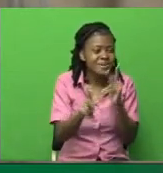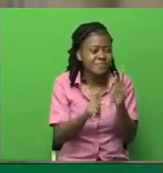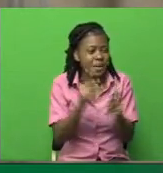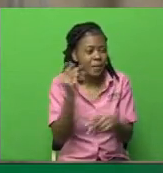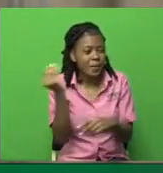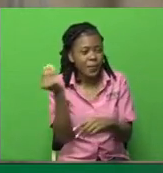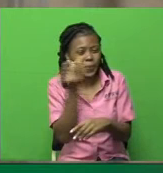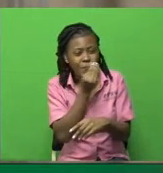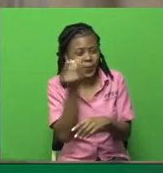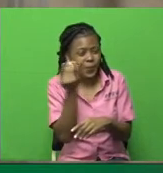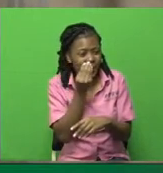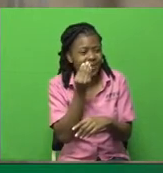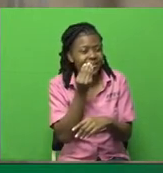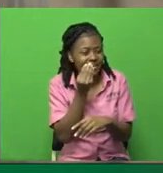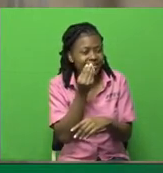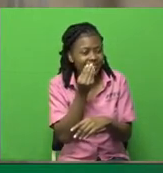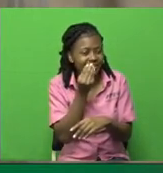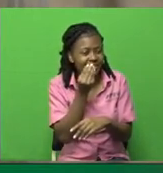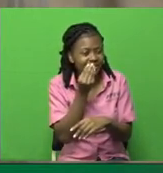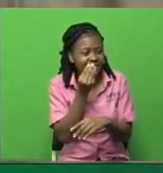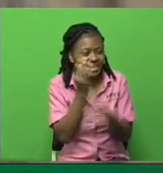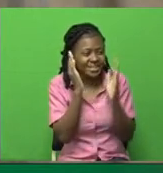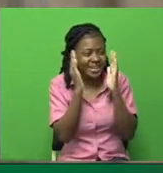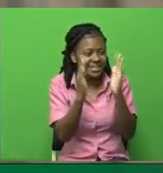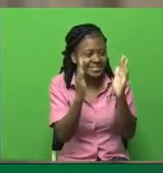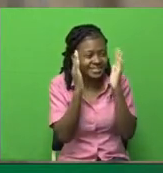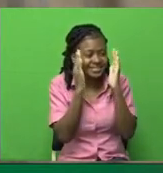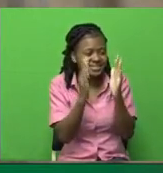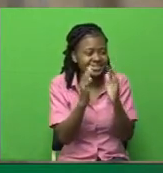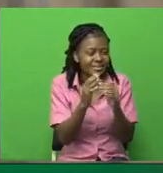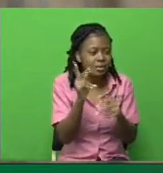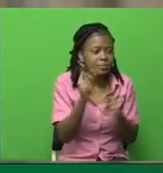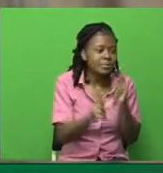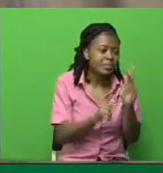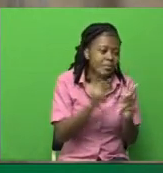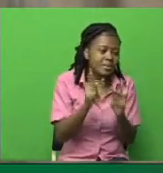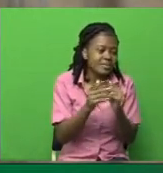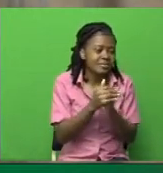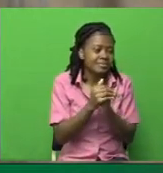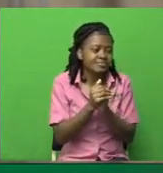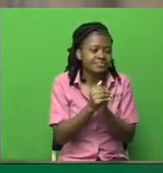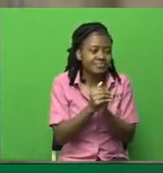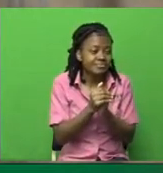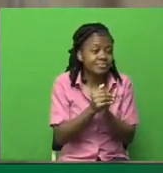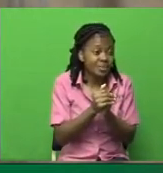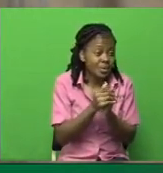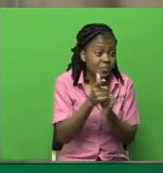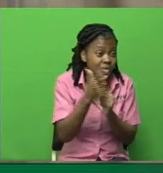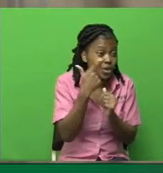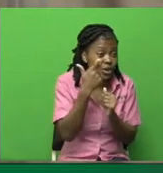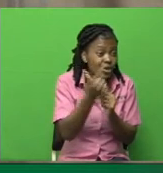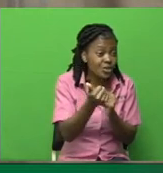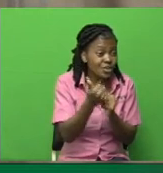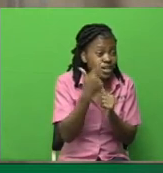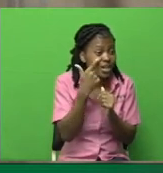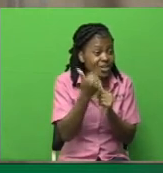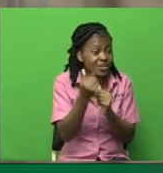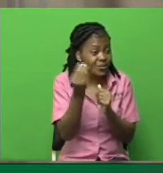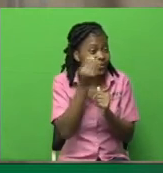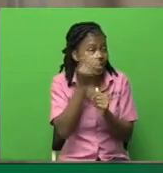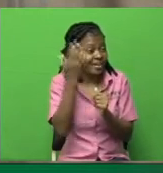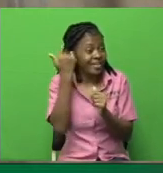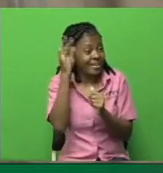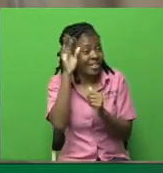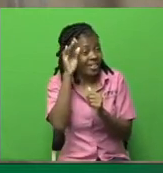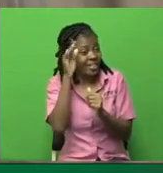whose main purpose is to attract attention and encourage persons to buy into something that looks good on his surface but may not actually